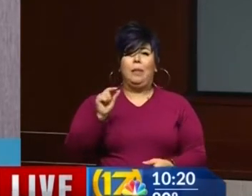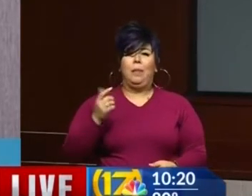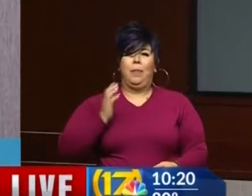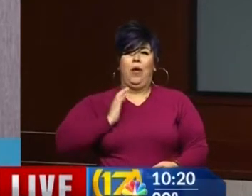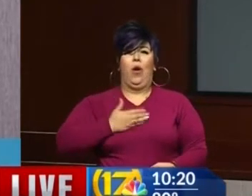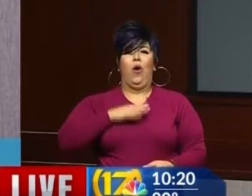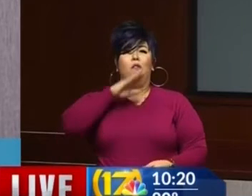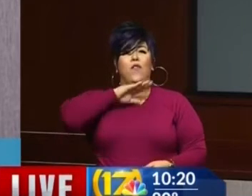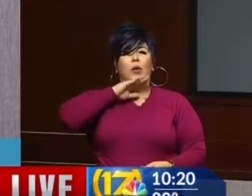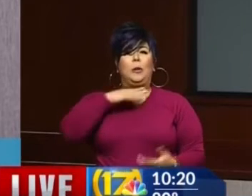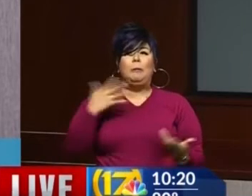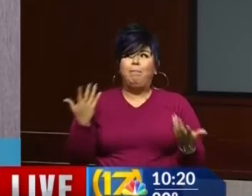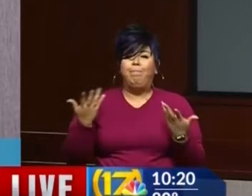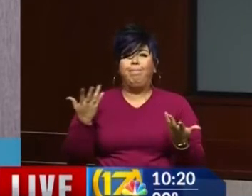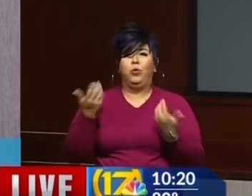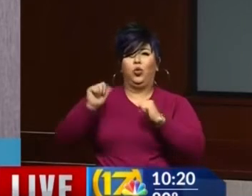here.